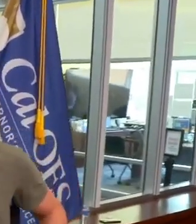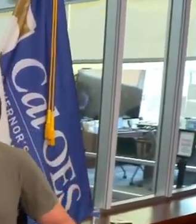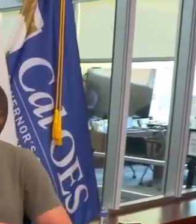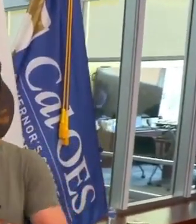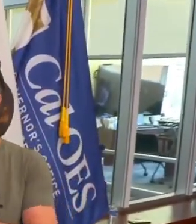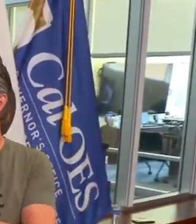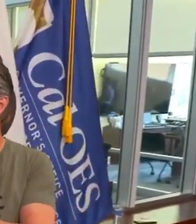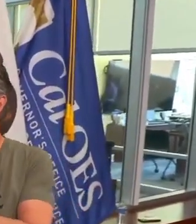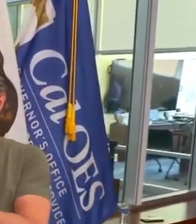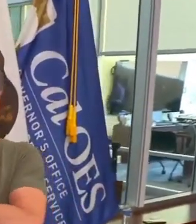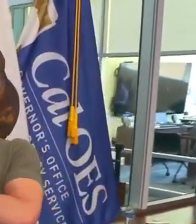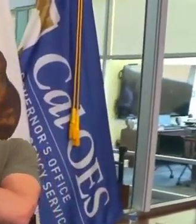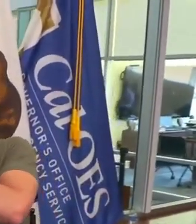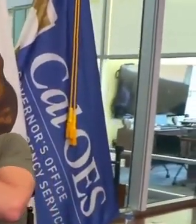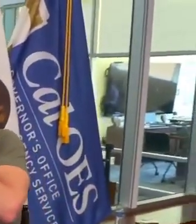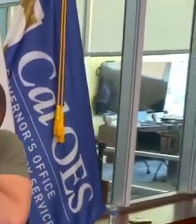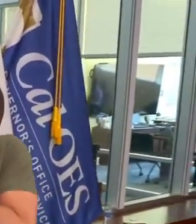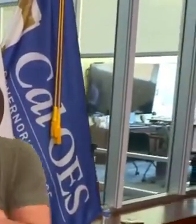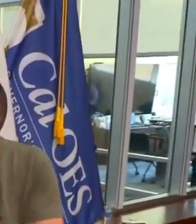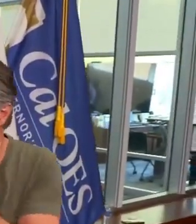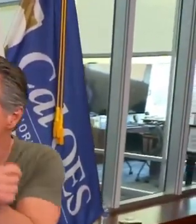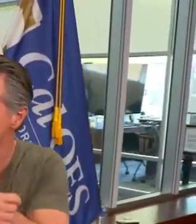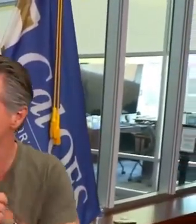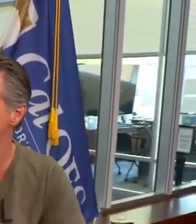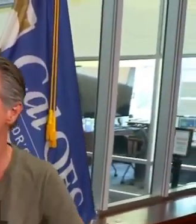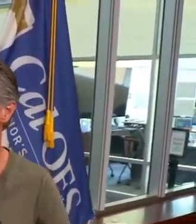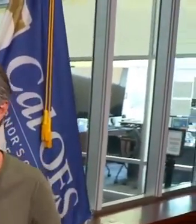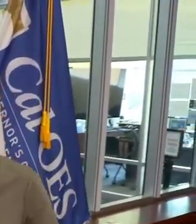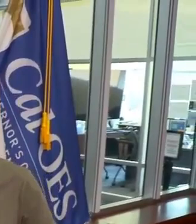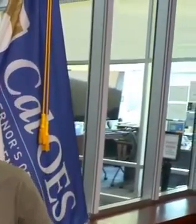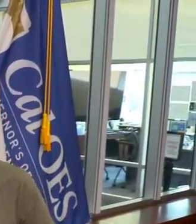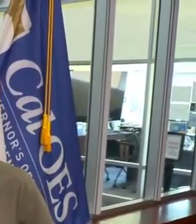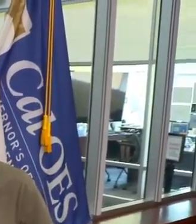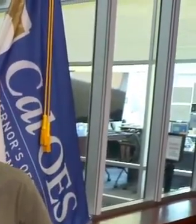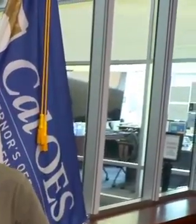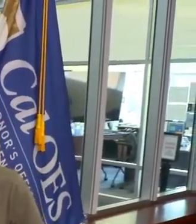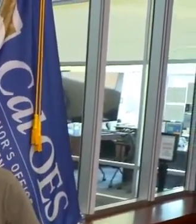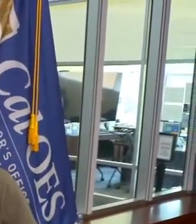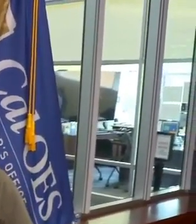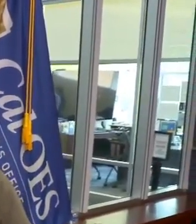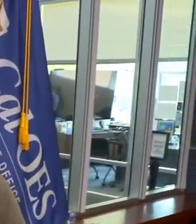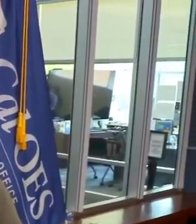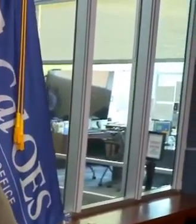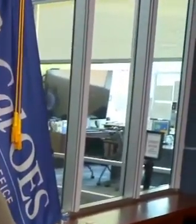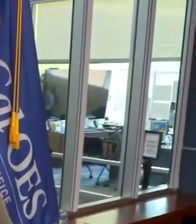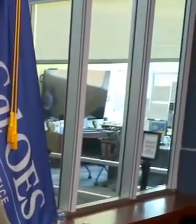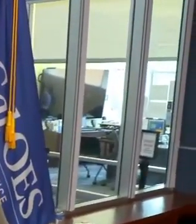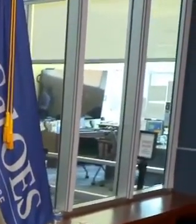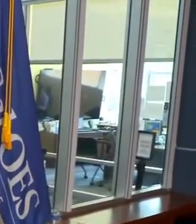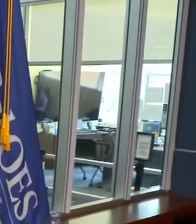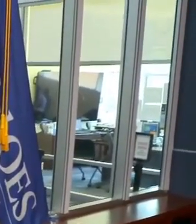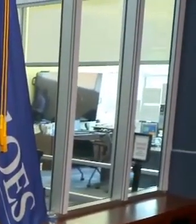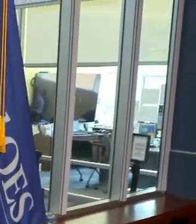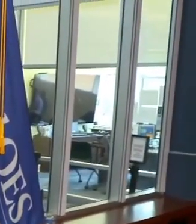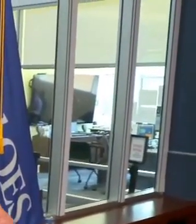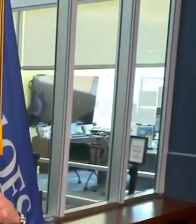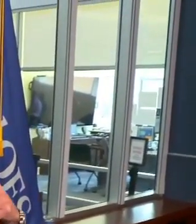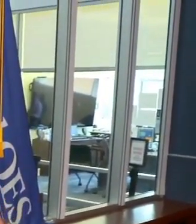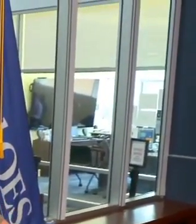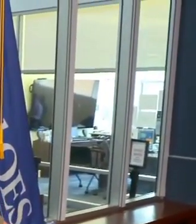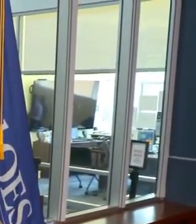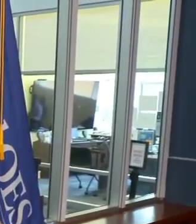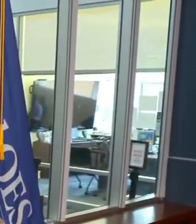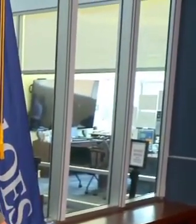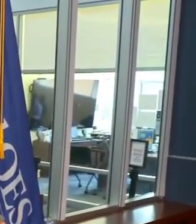the right shirt, Yes, you which did. apparently is an issue. So let's roll up the sleeve. Just relax that All arm. right. I wanted to show